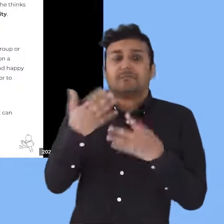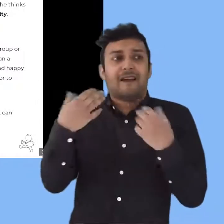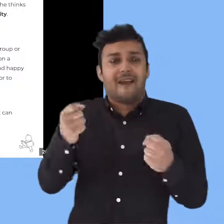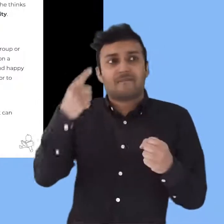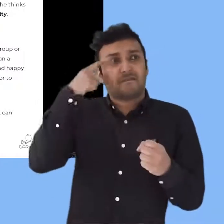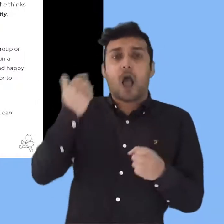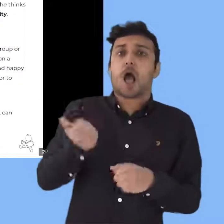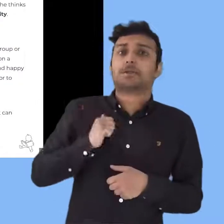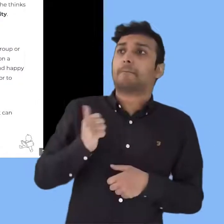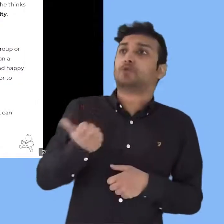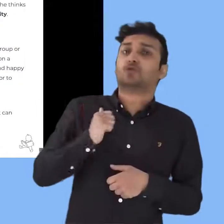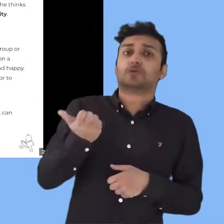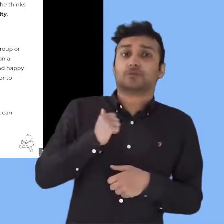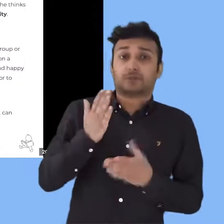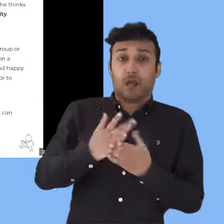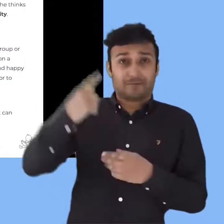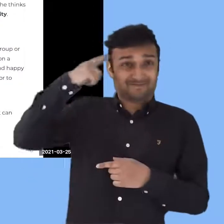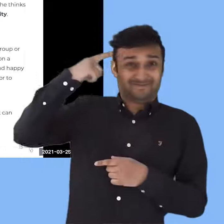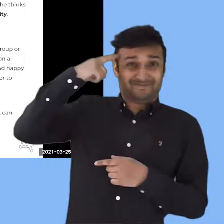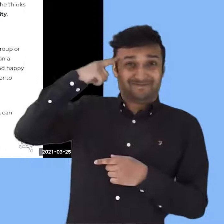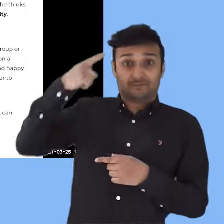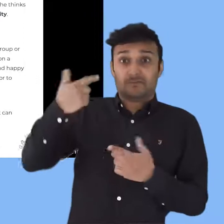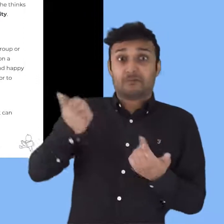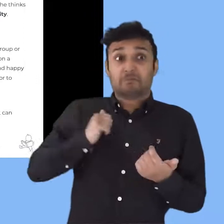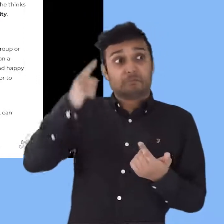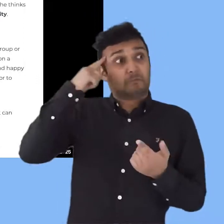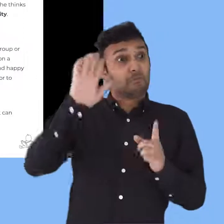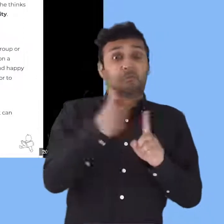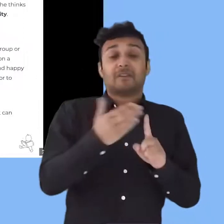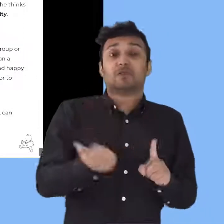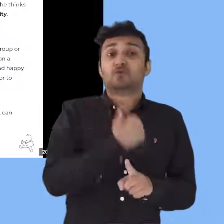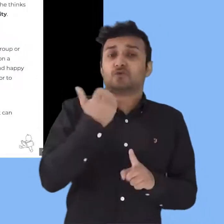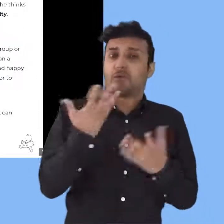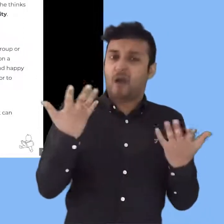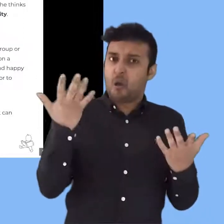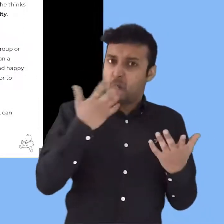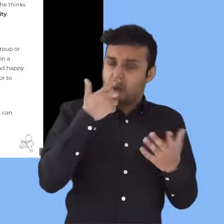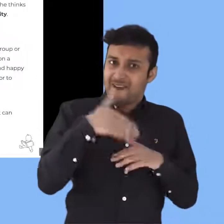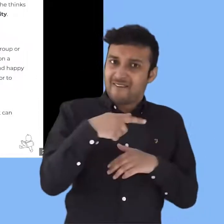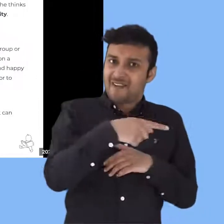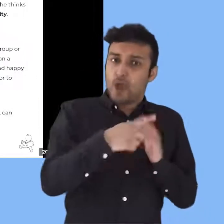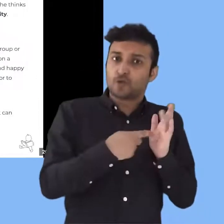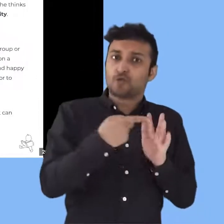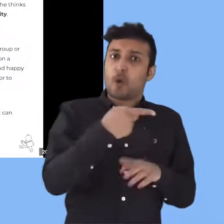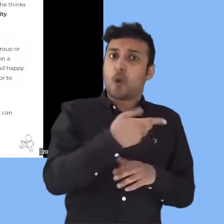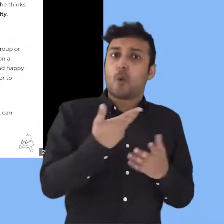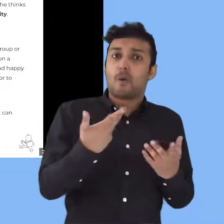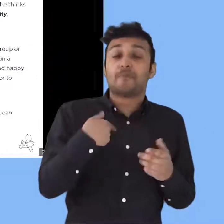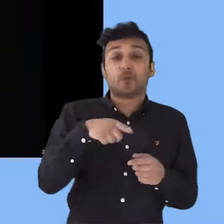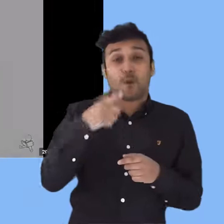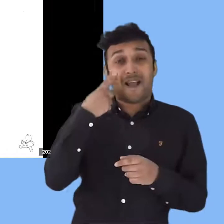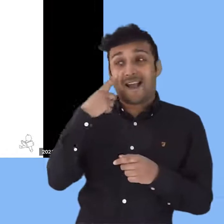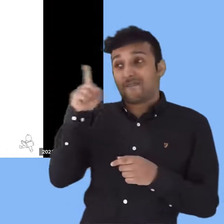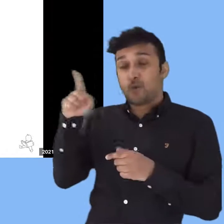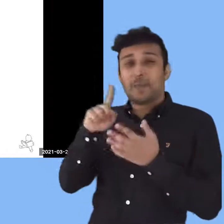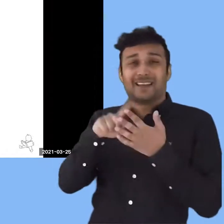serious long-term implication for Joe. And I want you to think about this in relation to the EYFSP statistics that I just showed you.